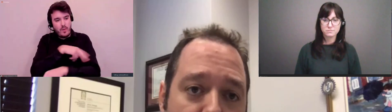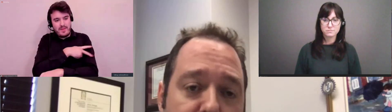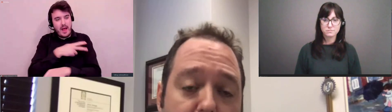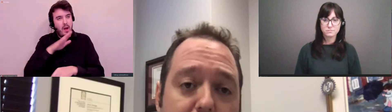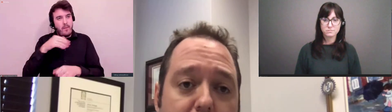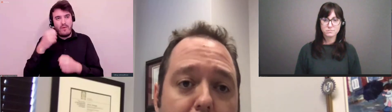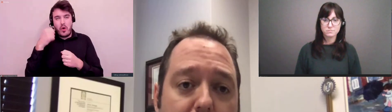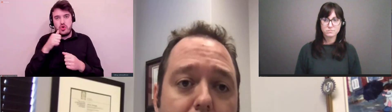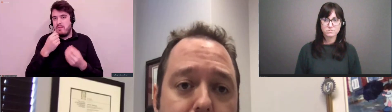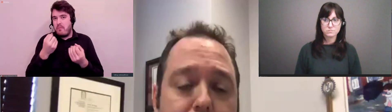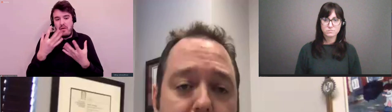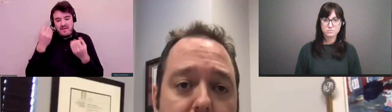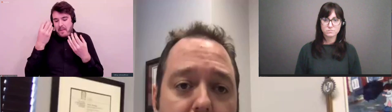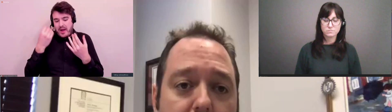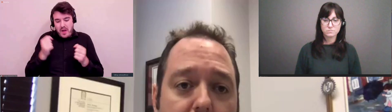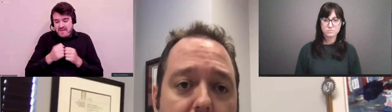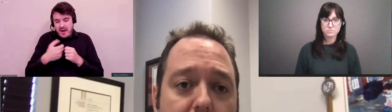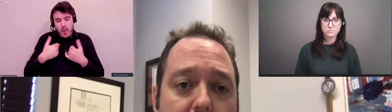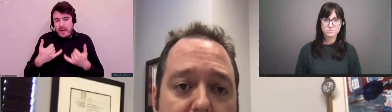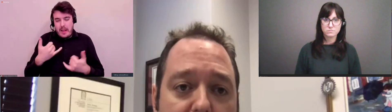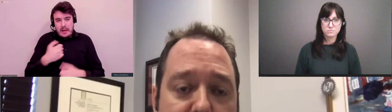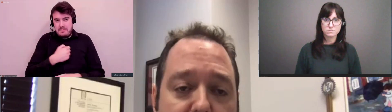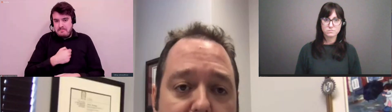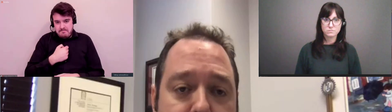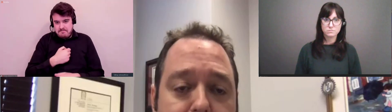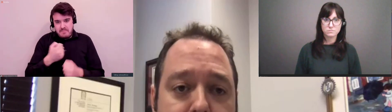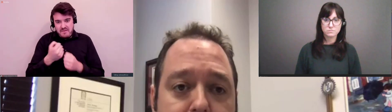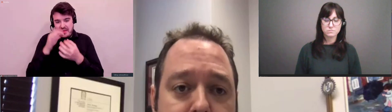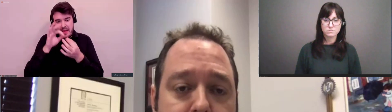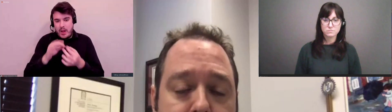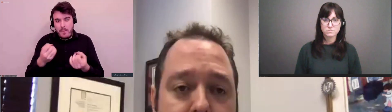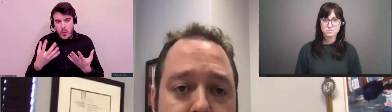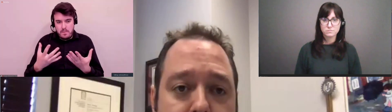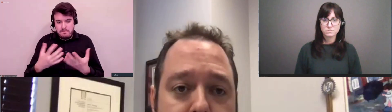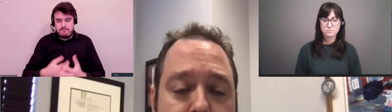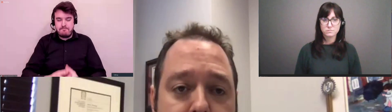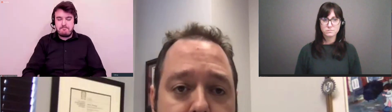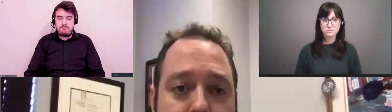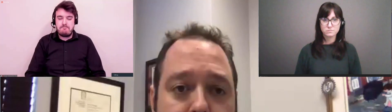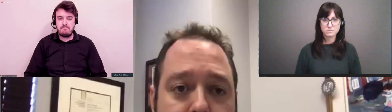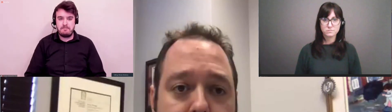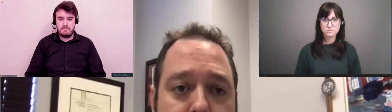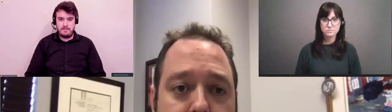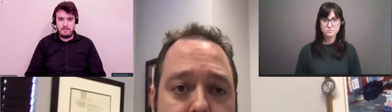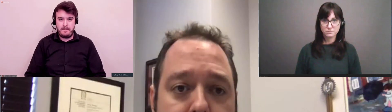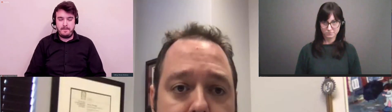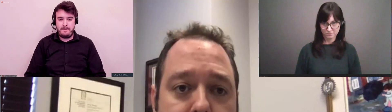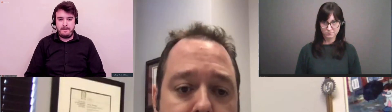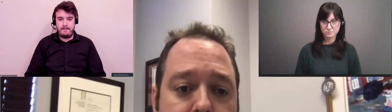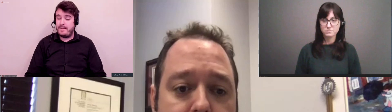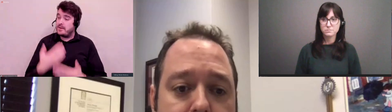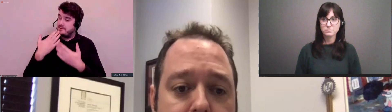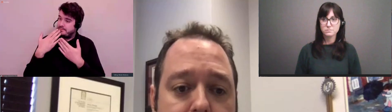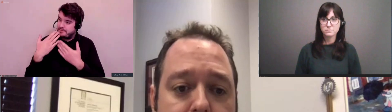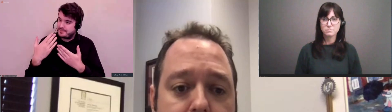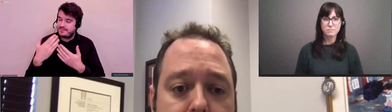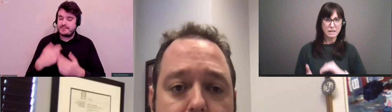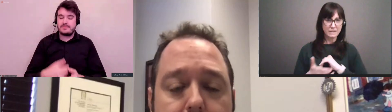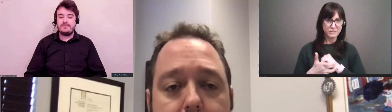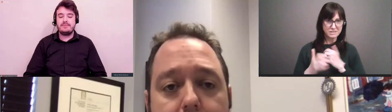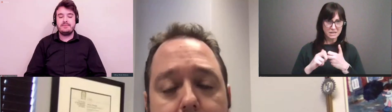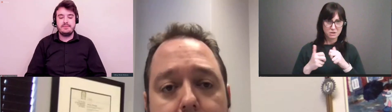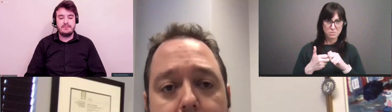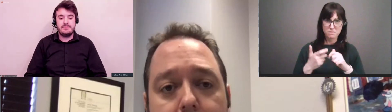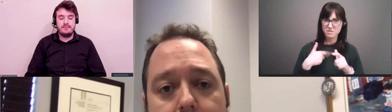vraiment l'information maintenant avec les détails. Merci. Just because of technical difficulties,